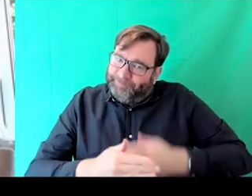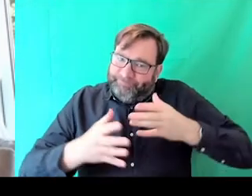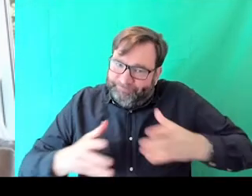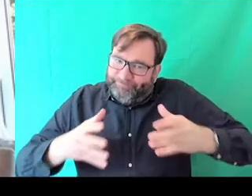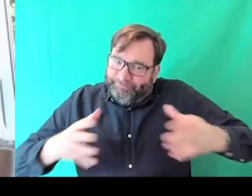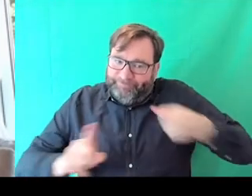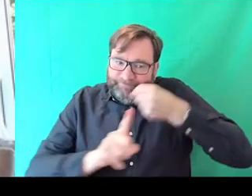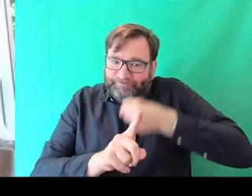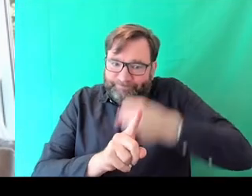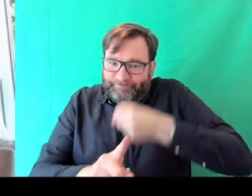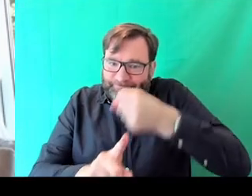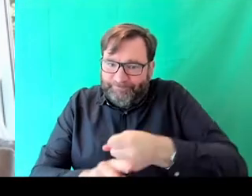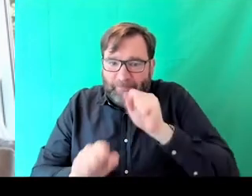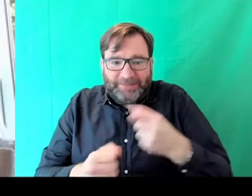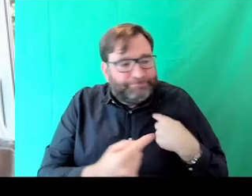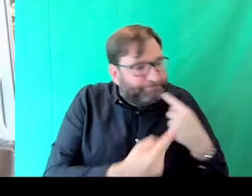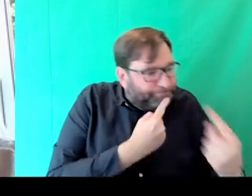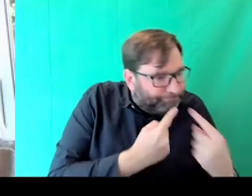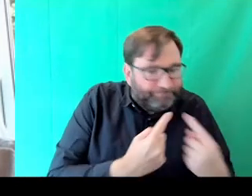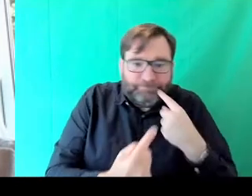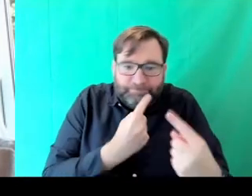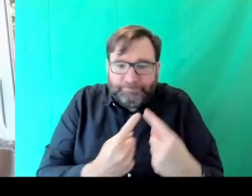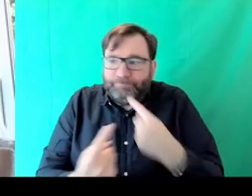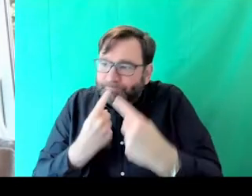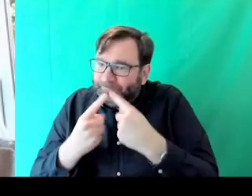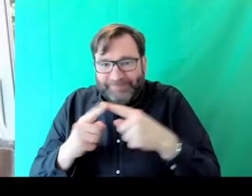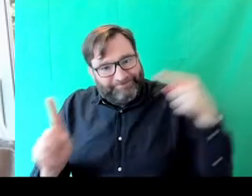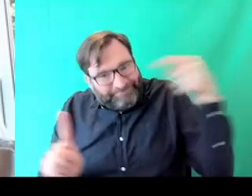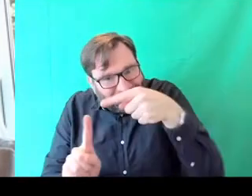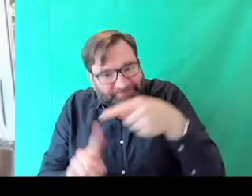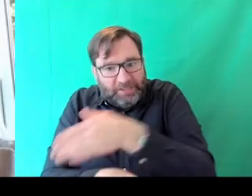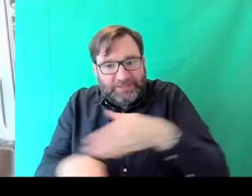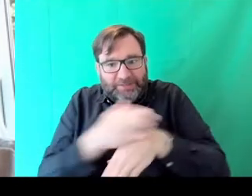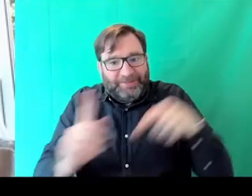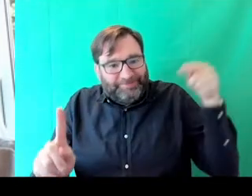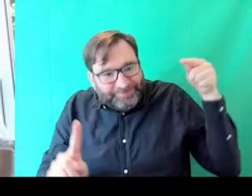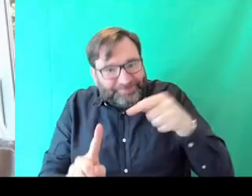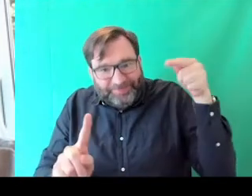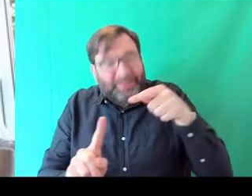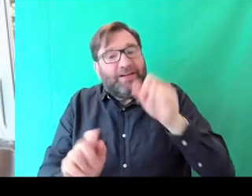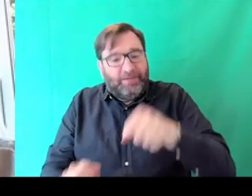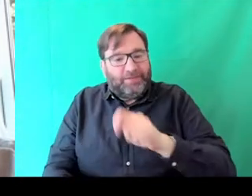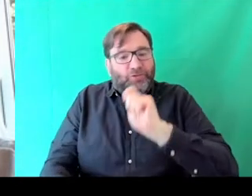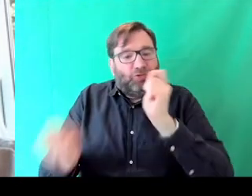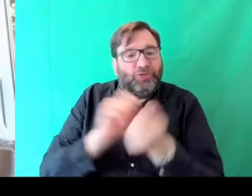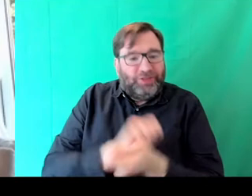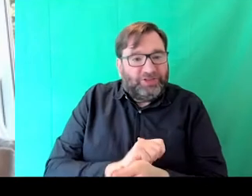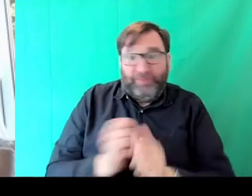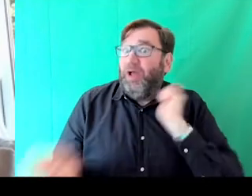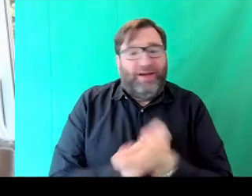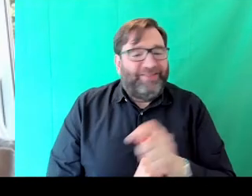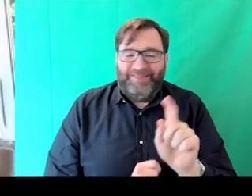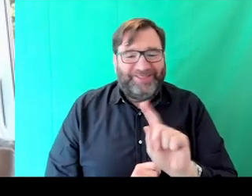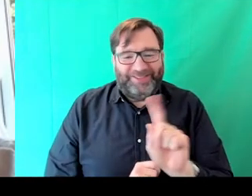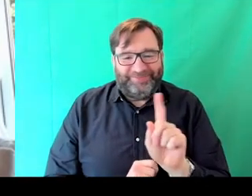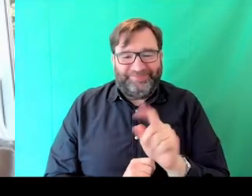flip a switch and it would be like, all right, we're accessible. And I think that it's also the conversation around, once